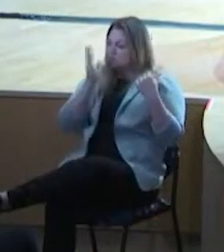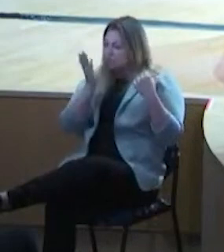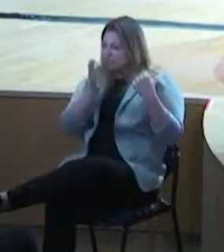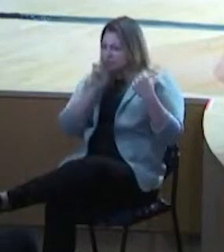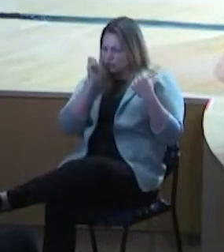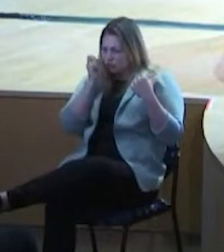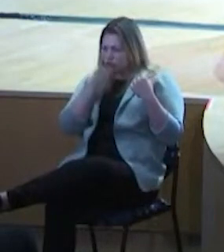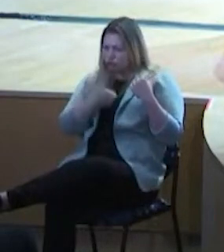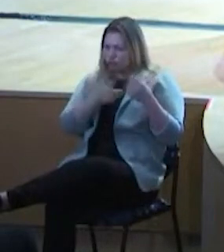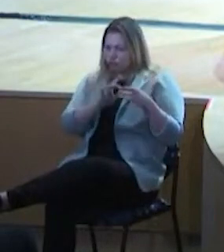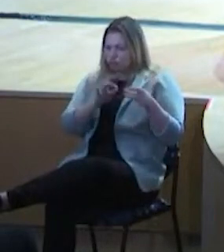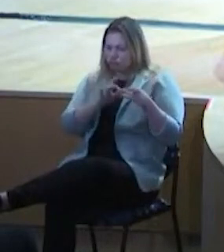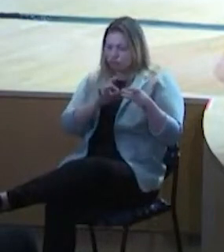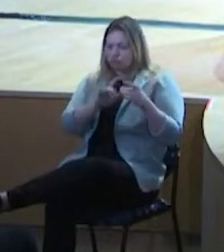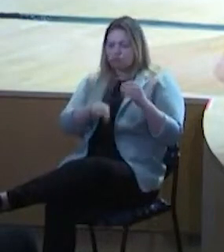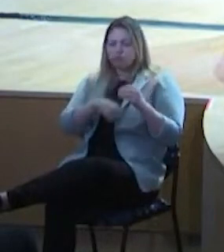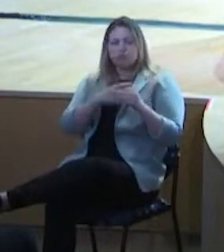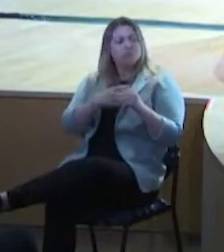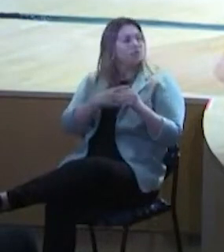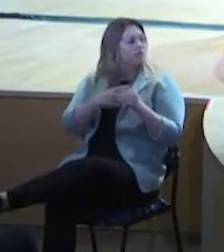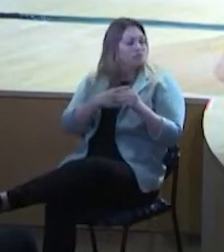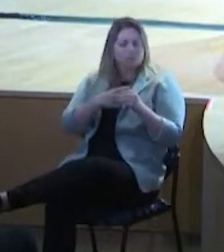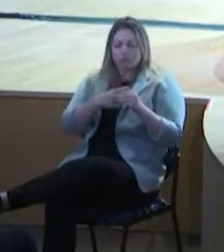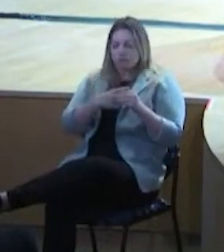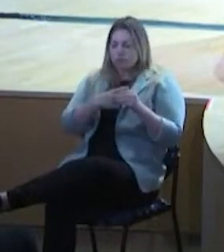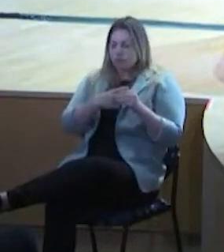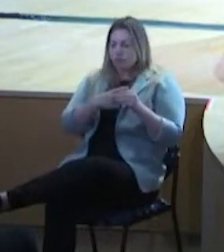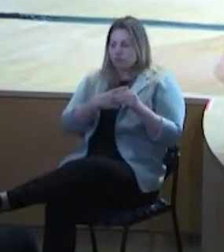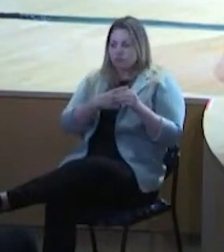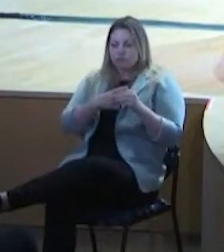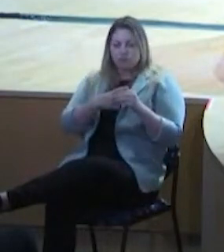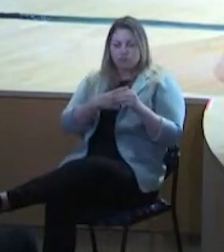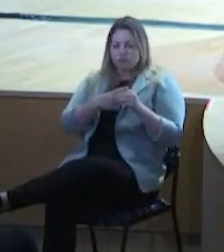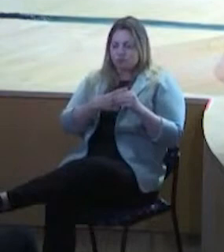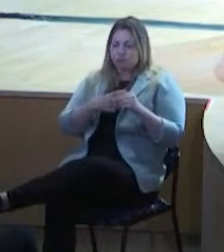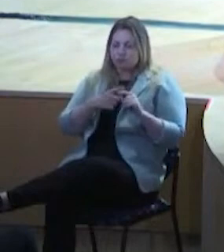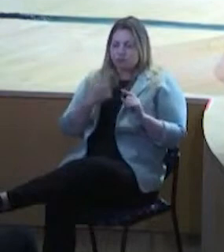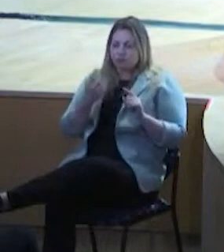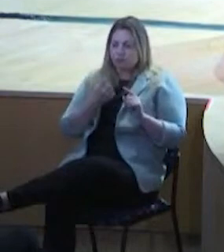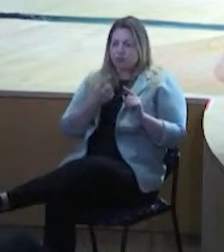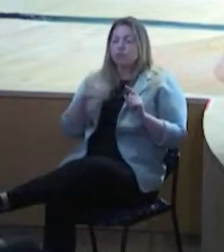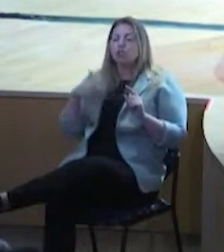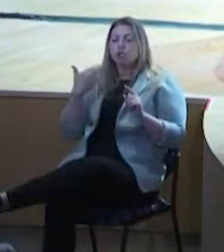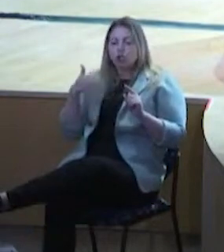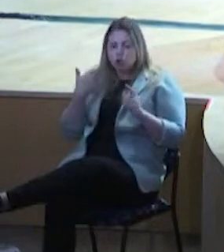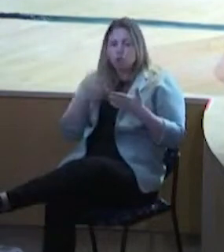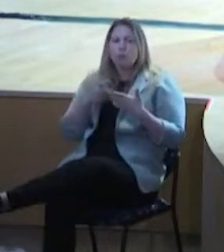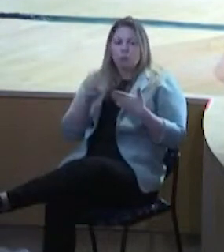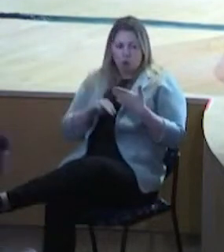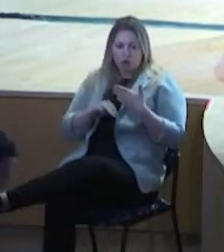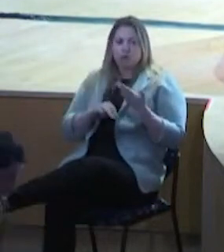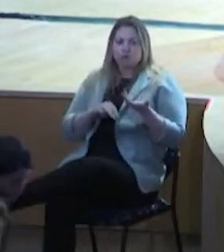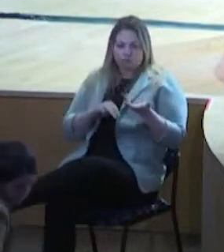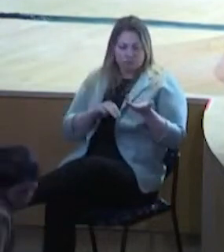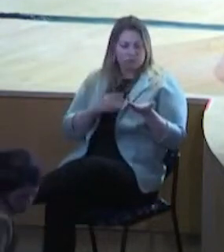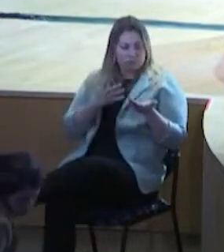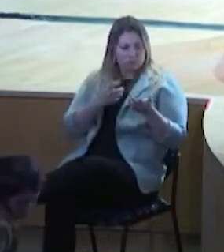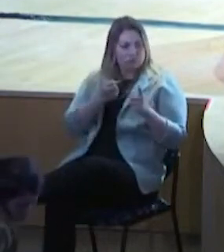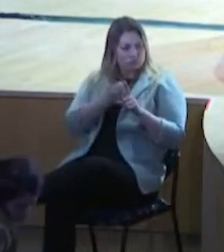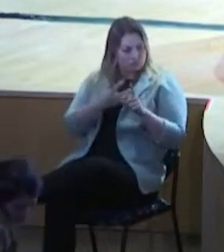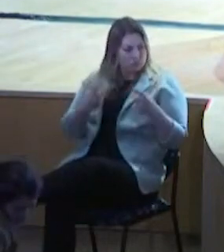you have a lot of the youth that are now getting involved. Do you want to talk about some of the programming you're doing with the youth and how they're going to be carrying